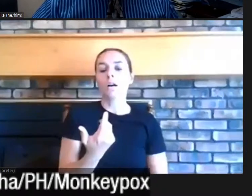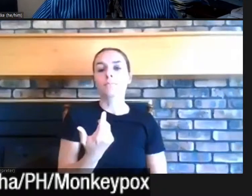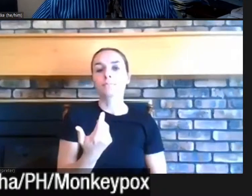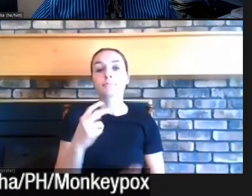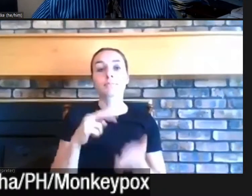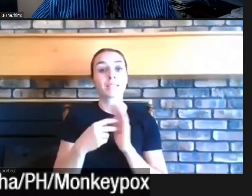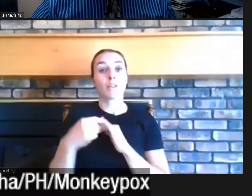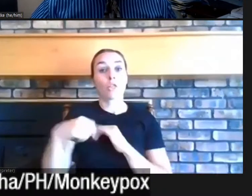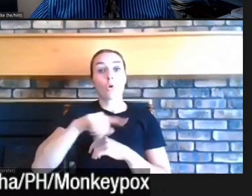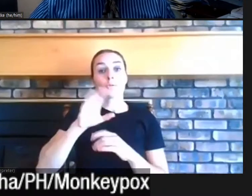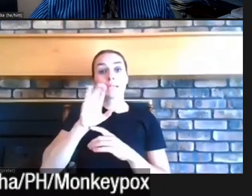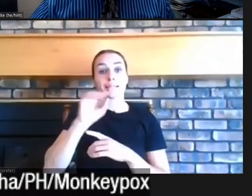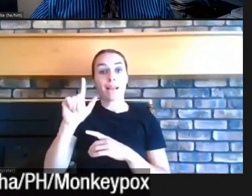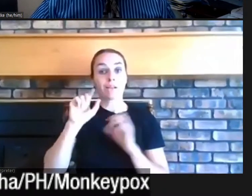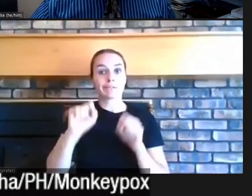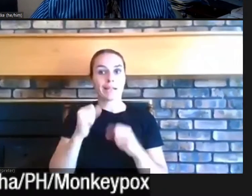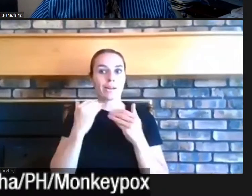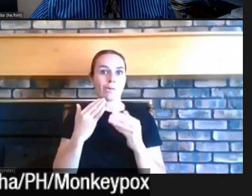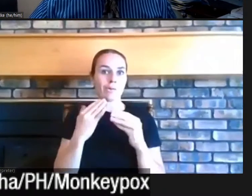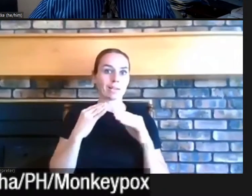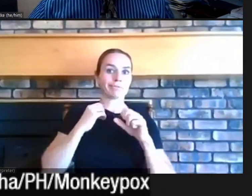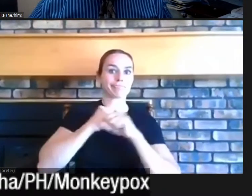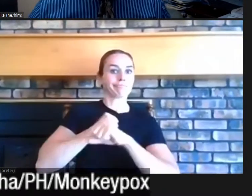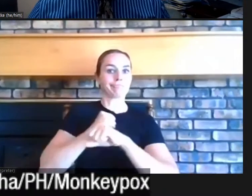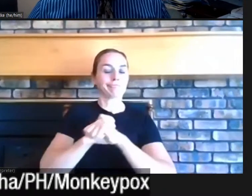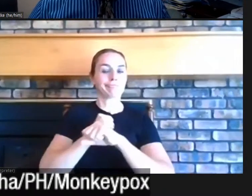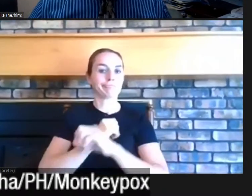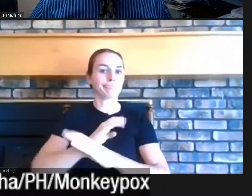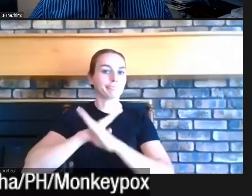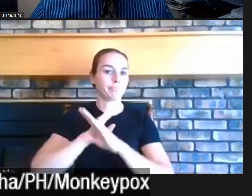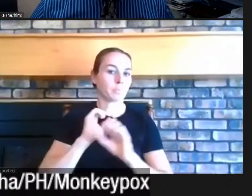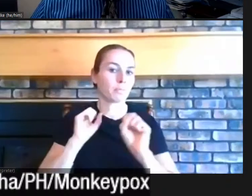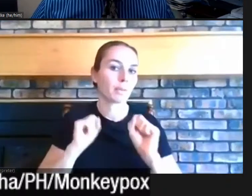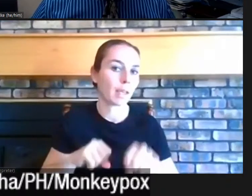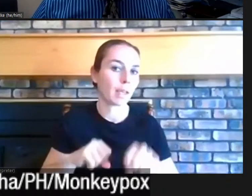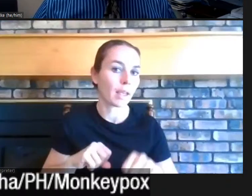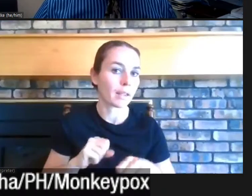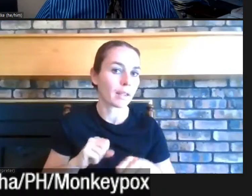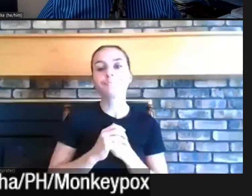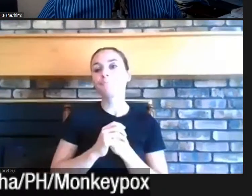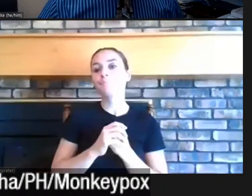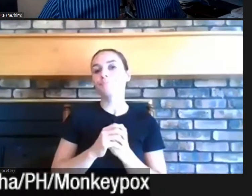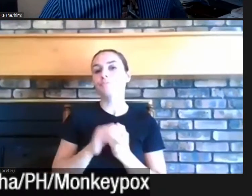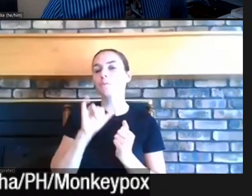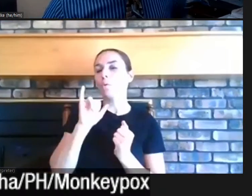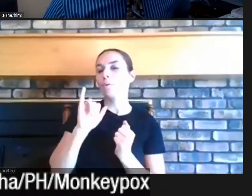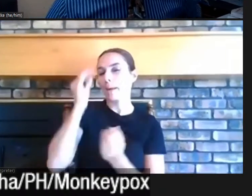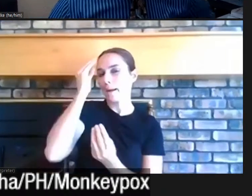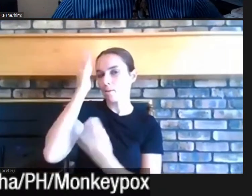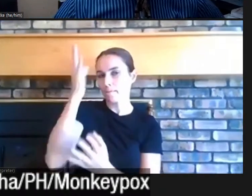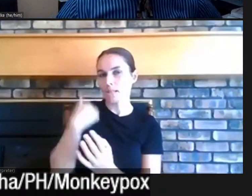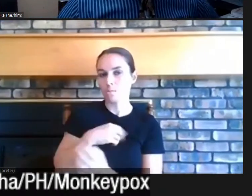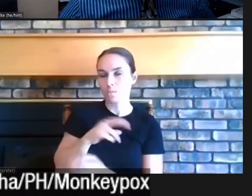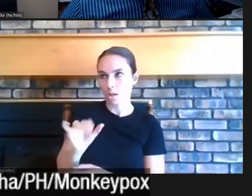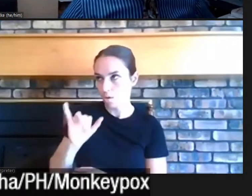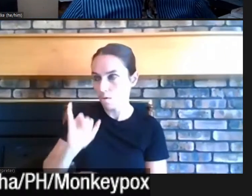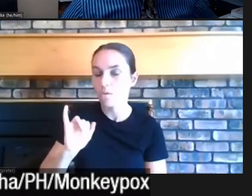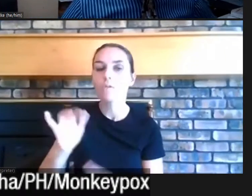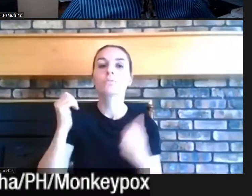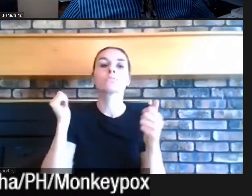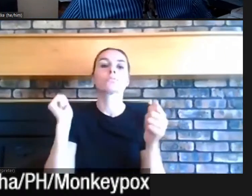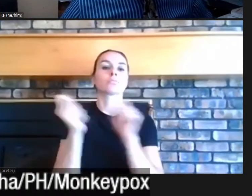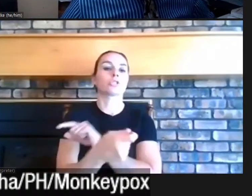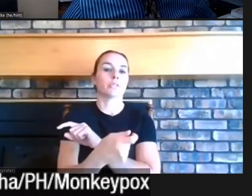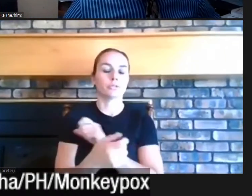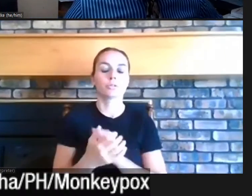cells to perform their duty better and provide a similar response. So that's the data that we're using to make this change.